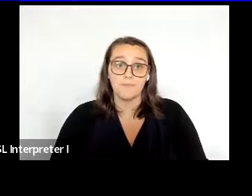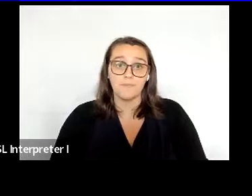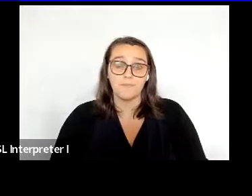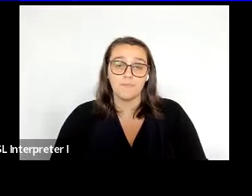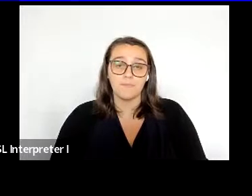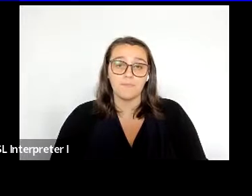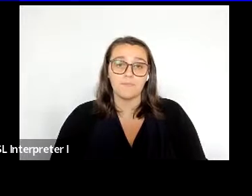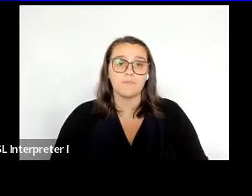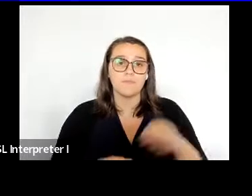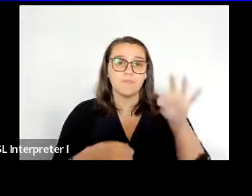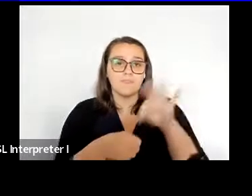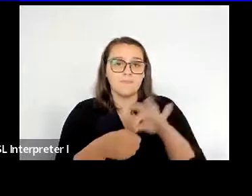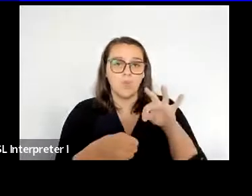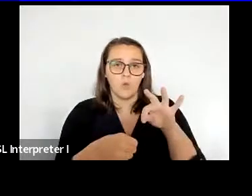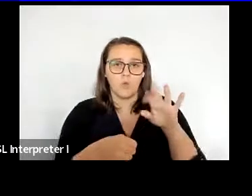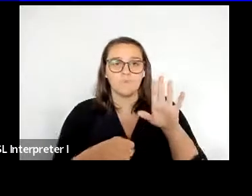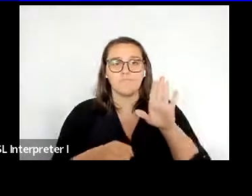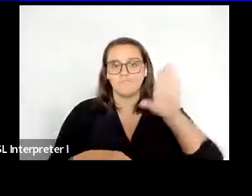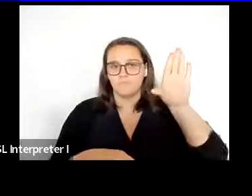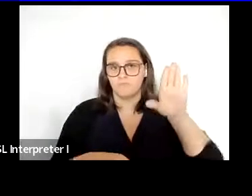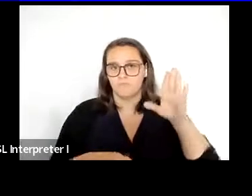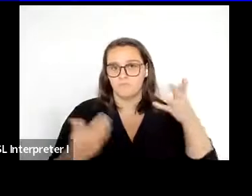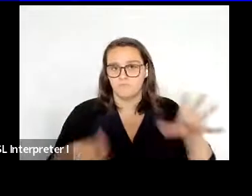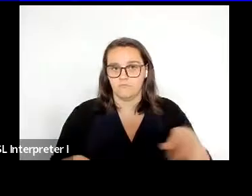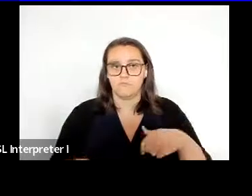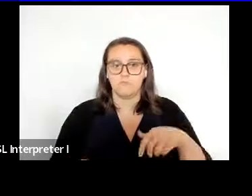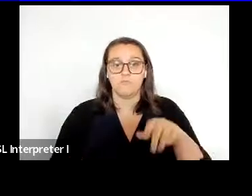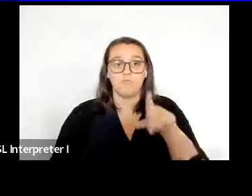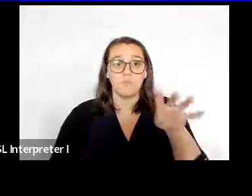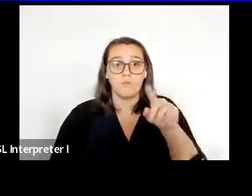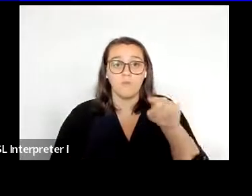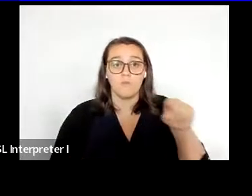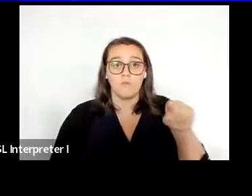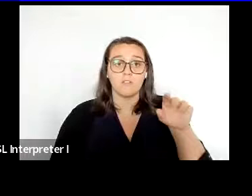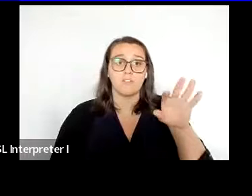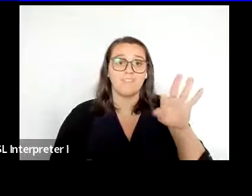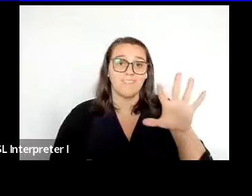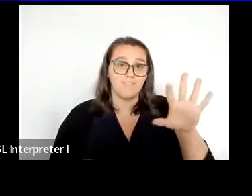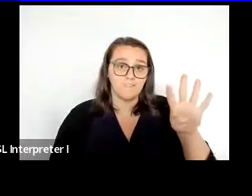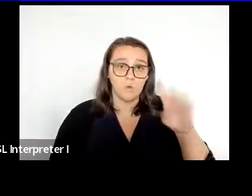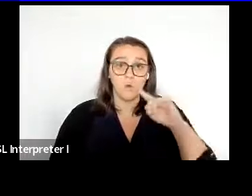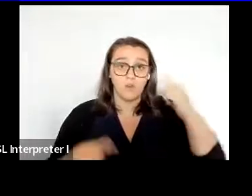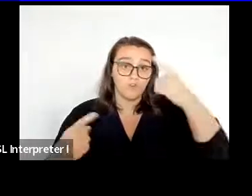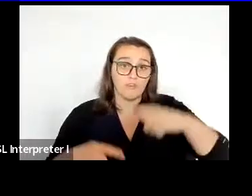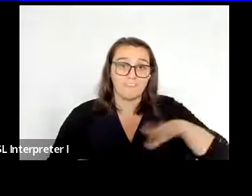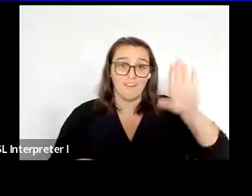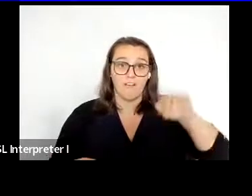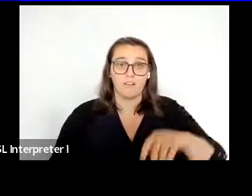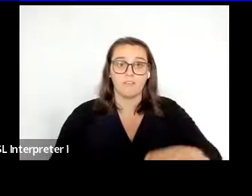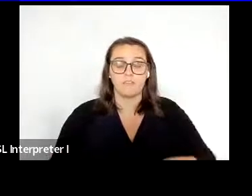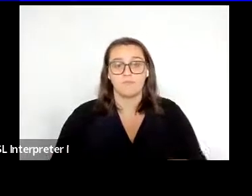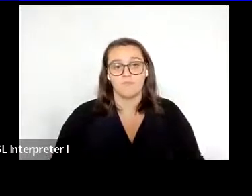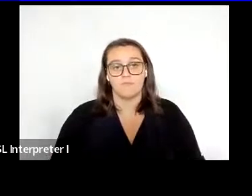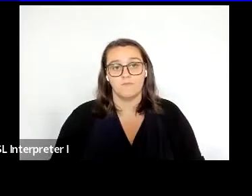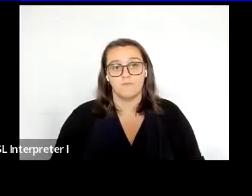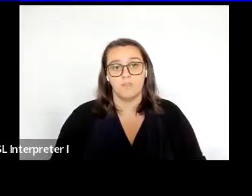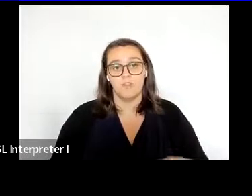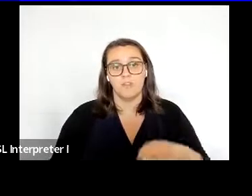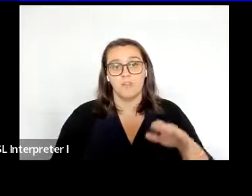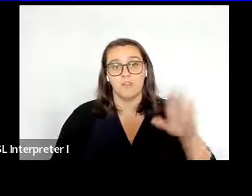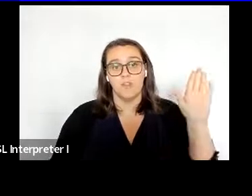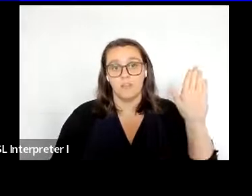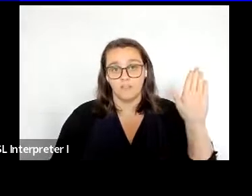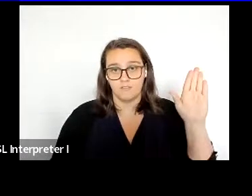The vote, this will be a voice vote on Bill 24-954. All those in favor say aye. Aye. Aye.